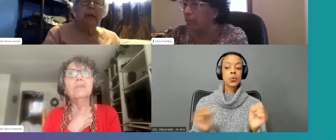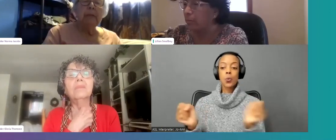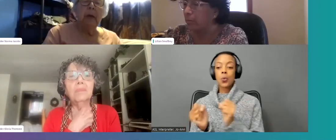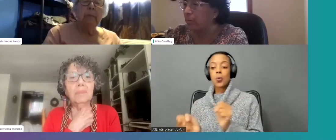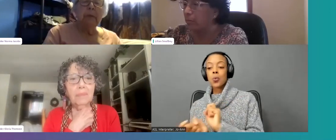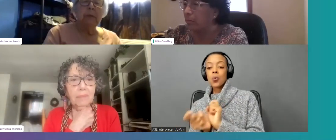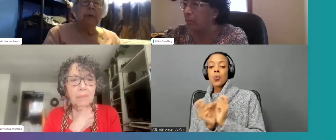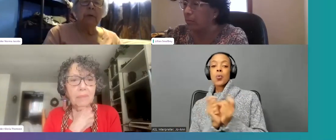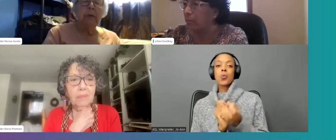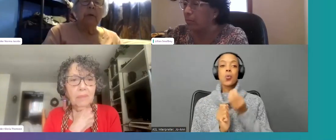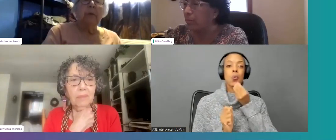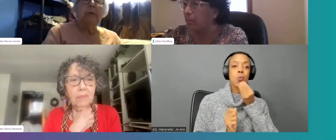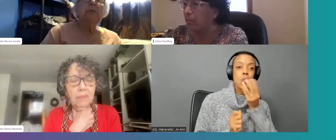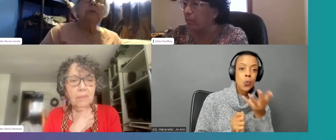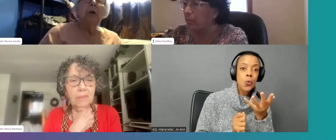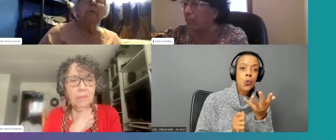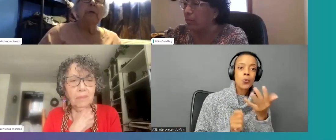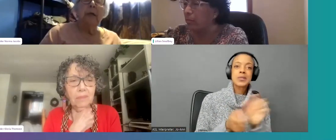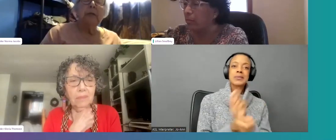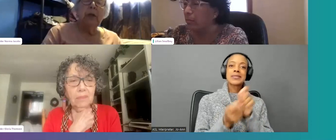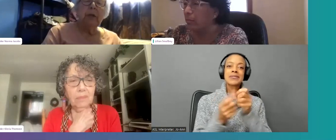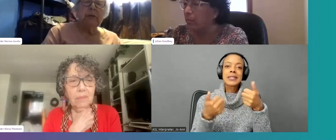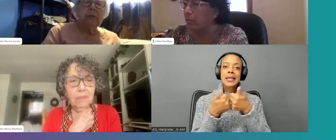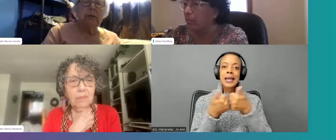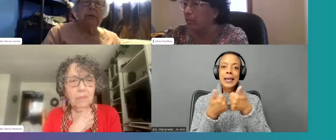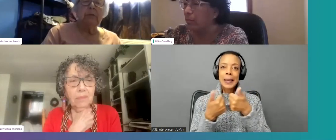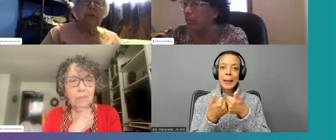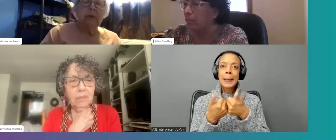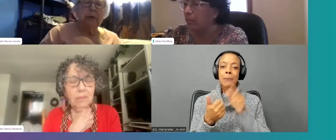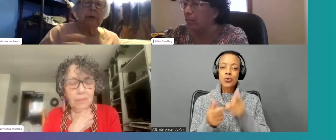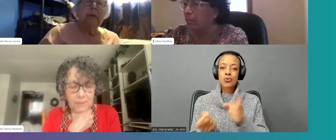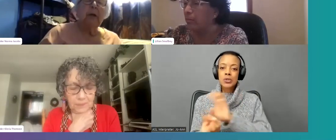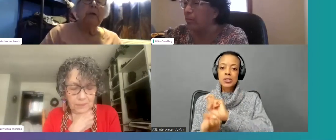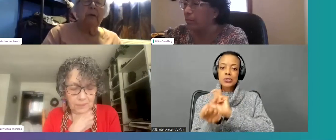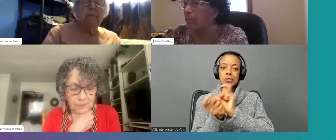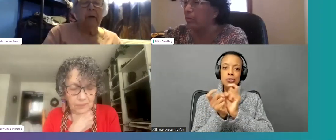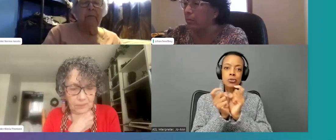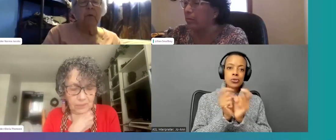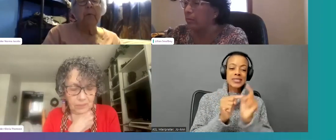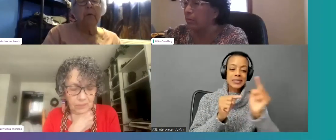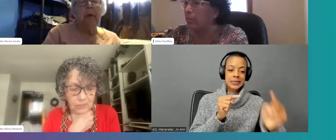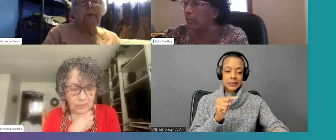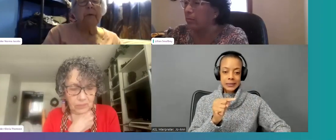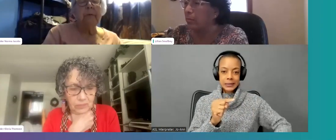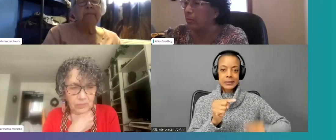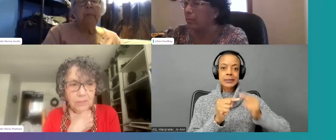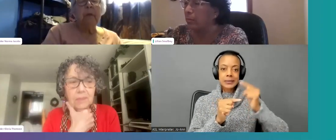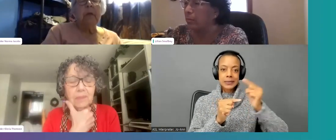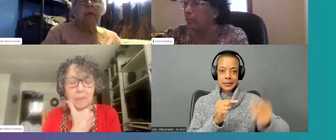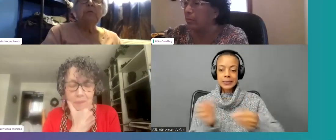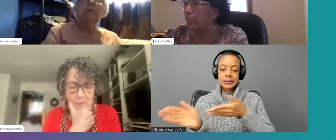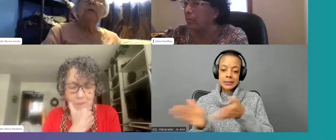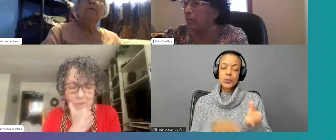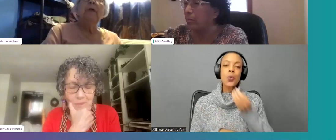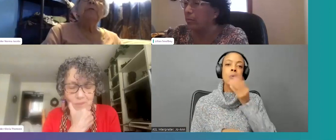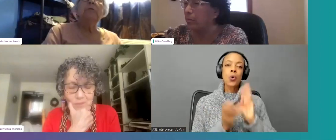play at that time of the year. But it's honoring that change and the coming of warmer weather.